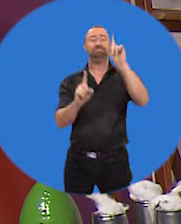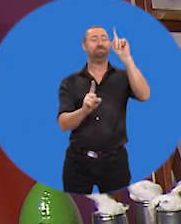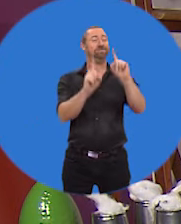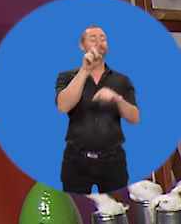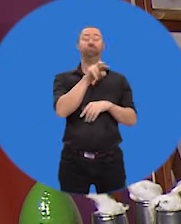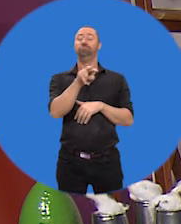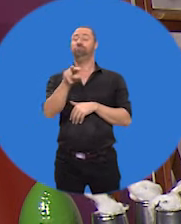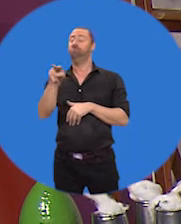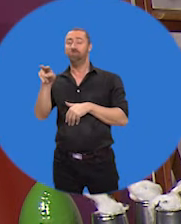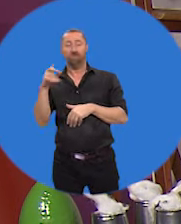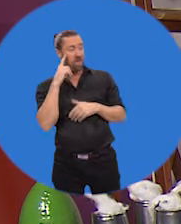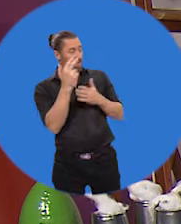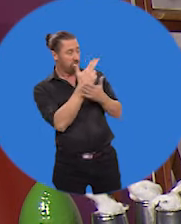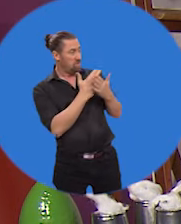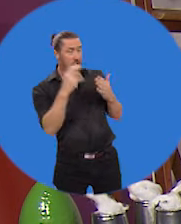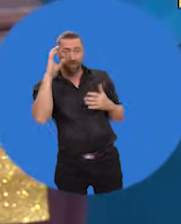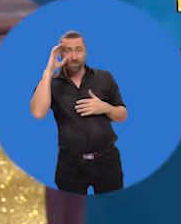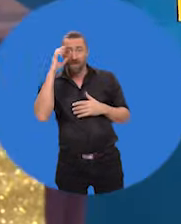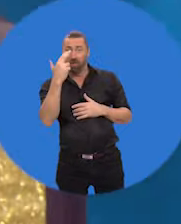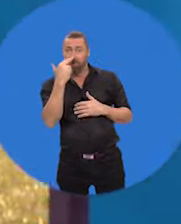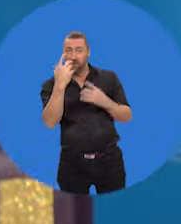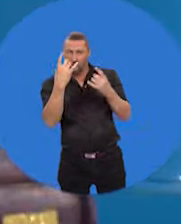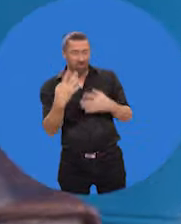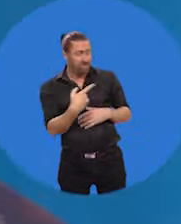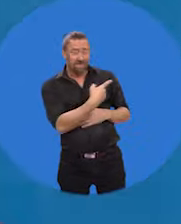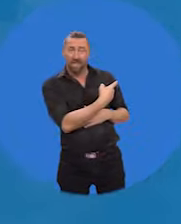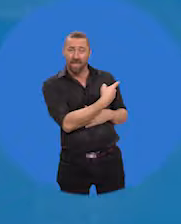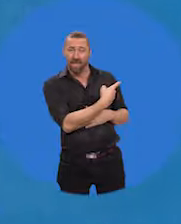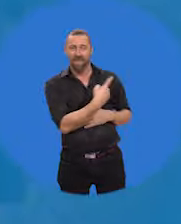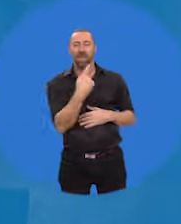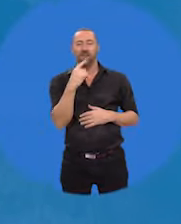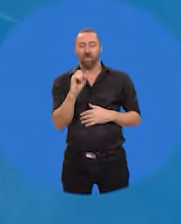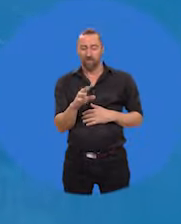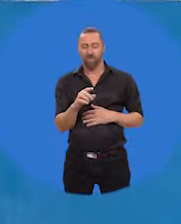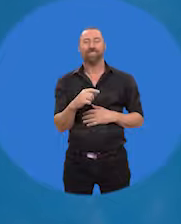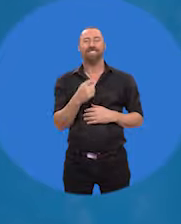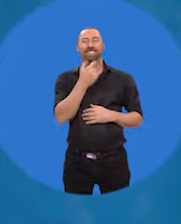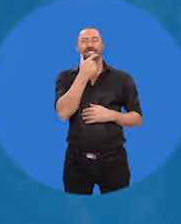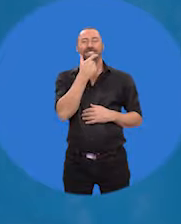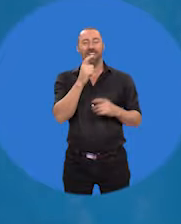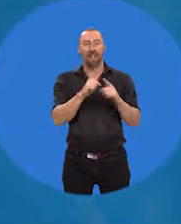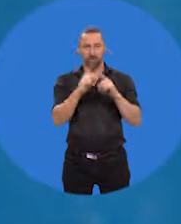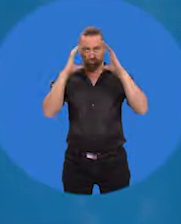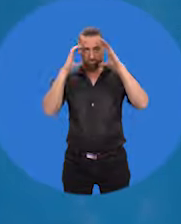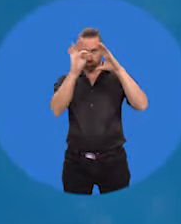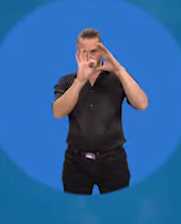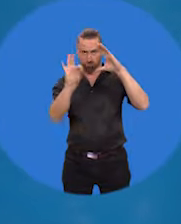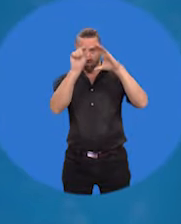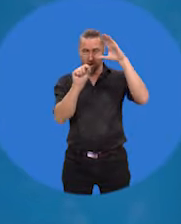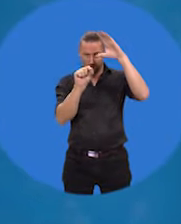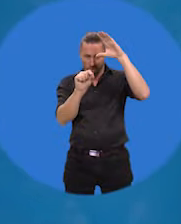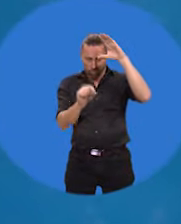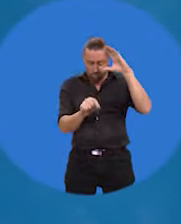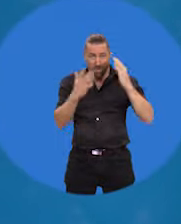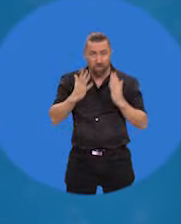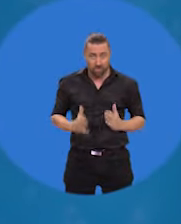started drawing some little people. So why don't we draw another one? I'm going to draw someone smiling in here. So I'll do a circle for the head, a line for the body, and